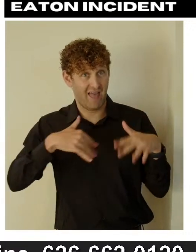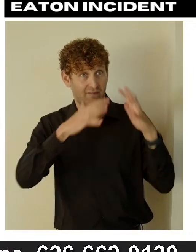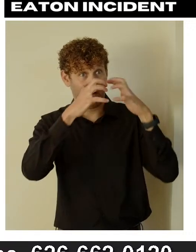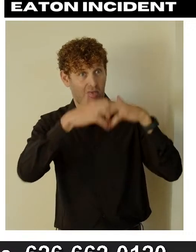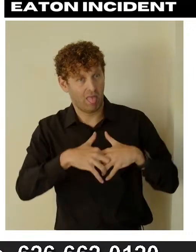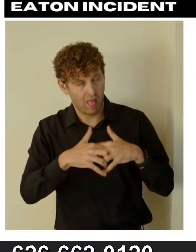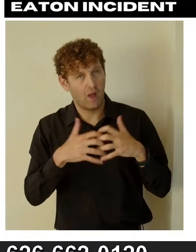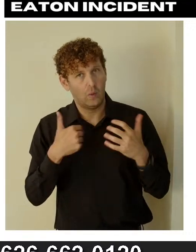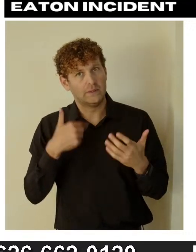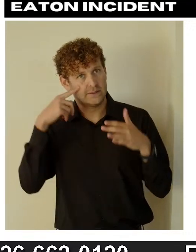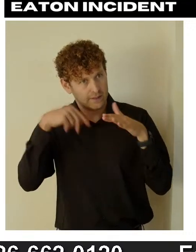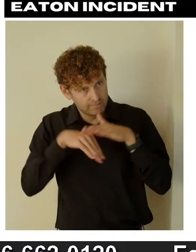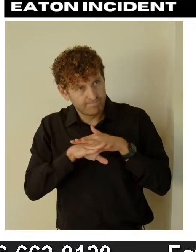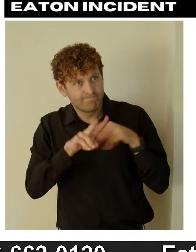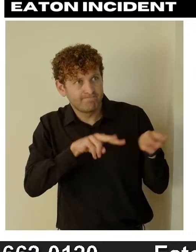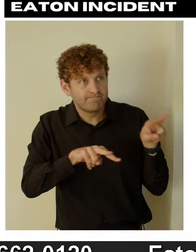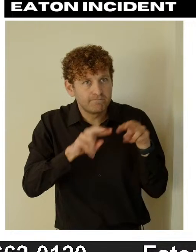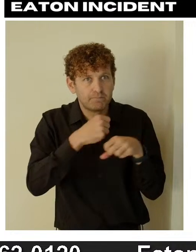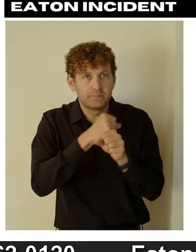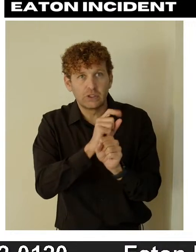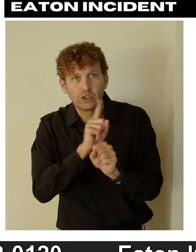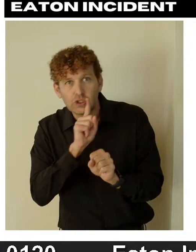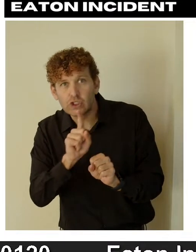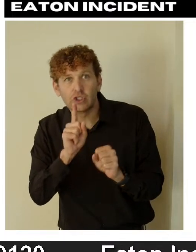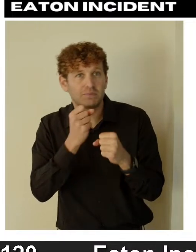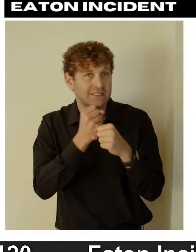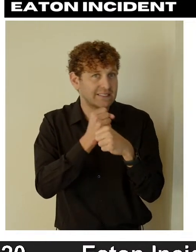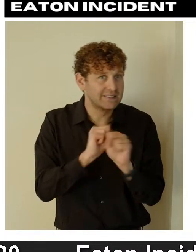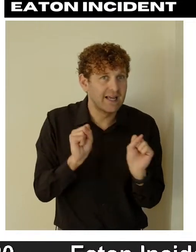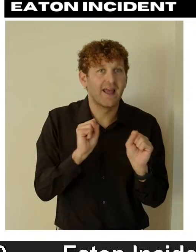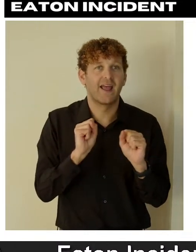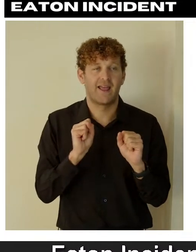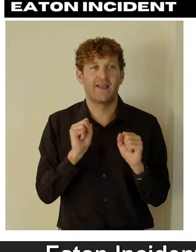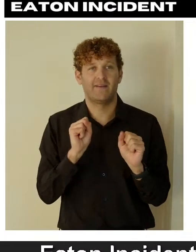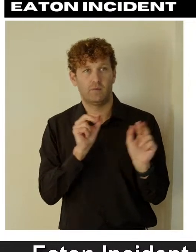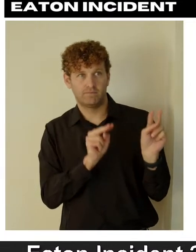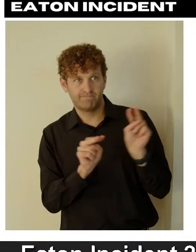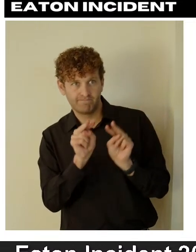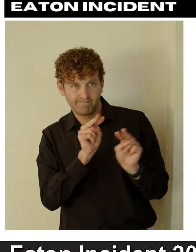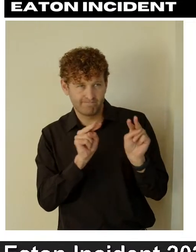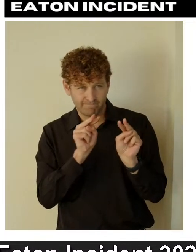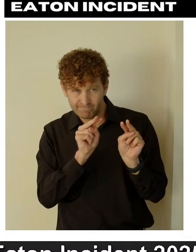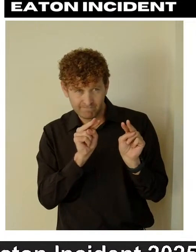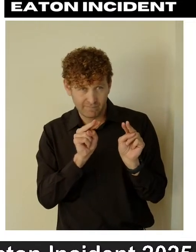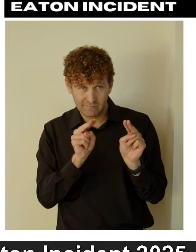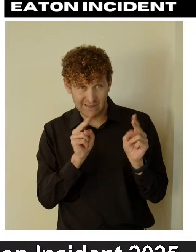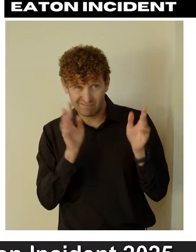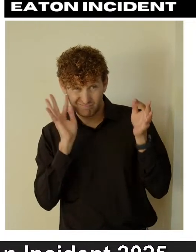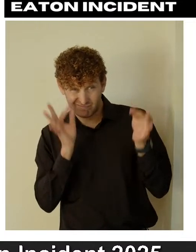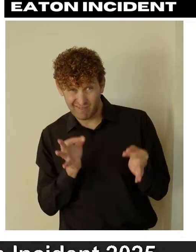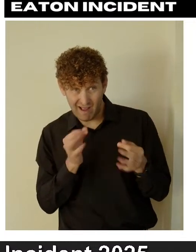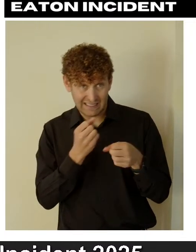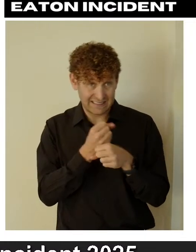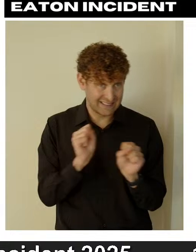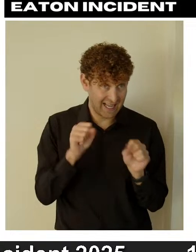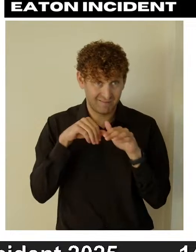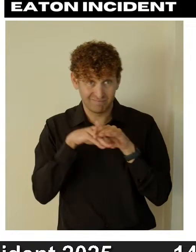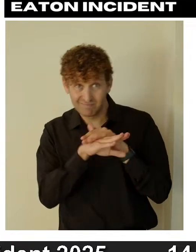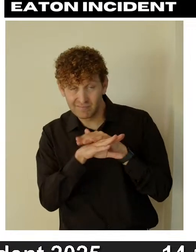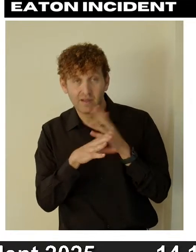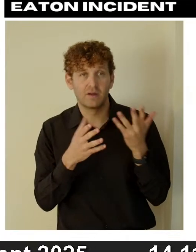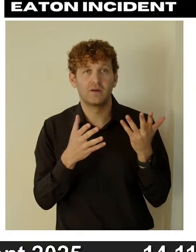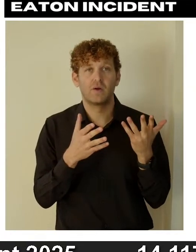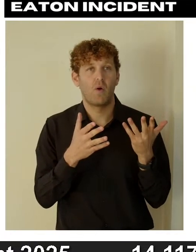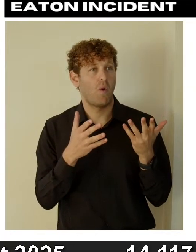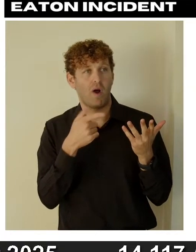distinction that's safe to enter. We normally look for a fully habitable structure that includes potable water, and in this case, I